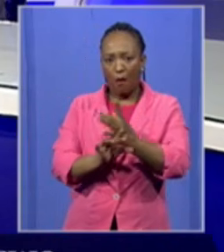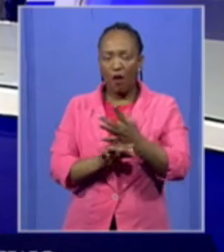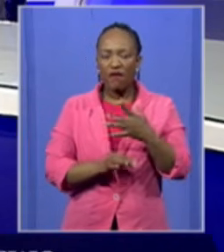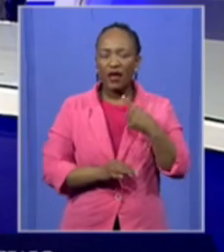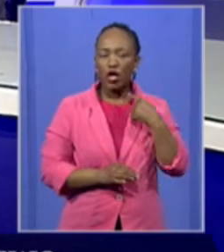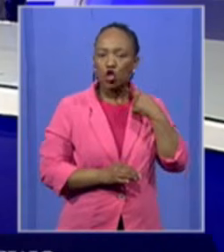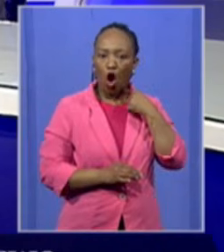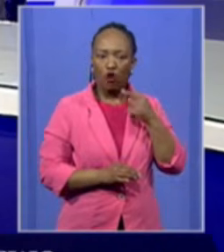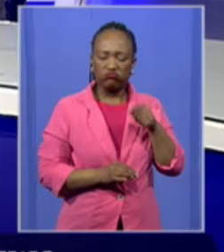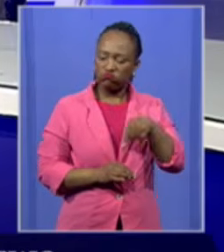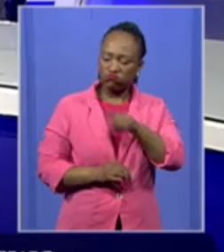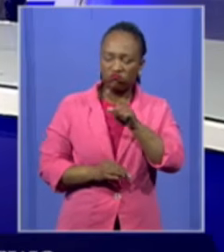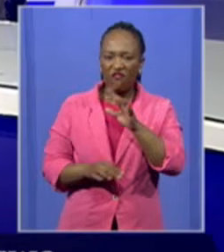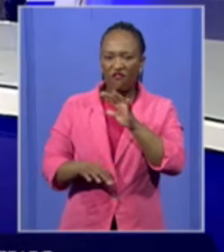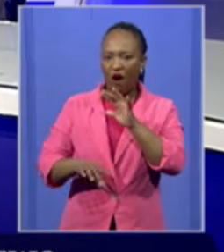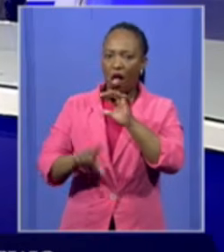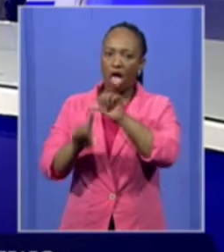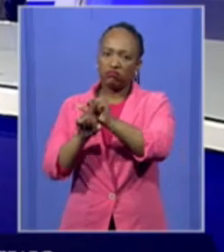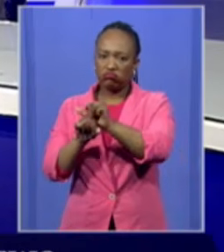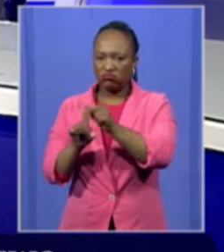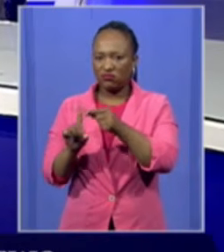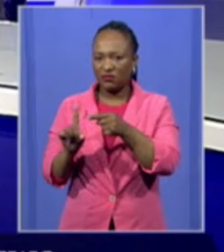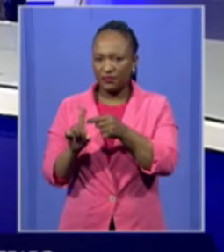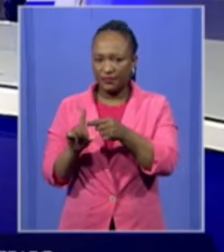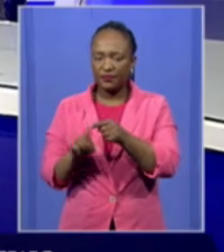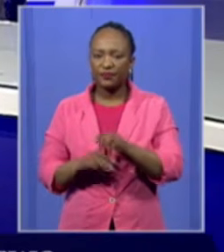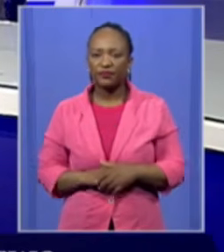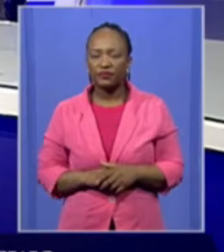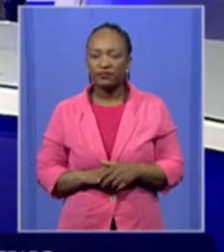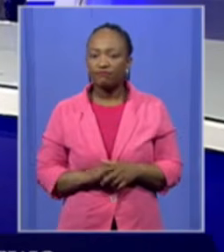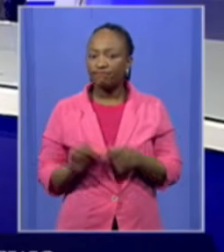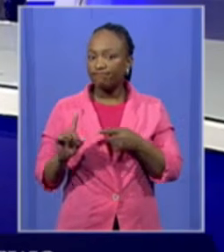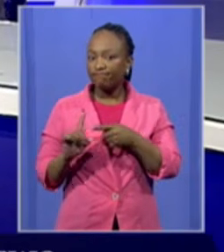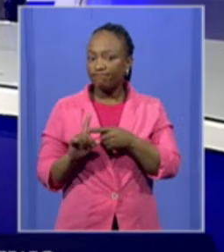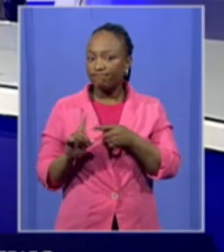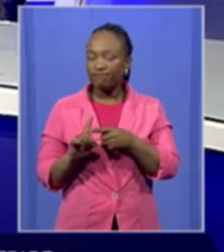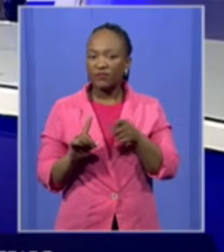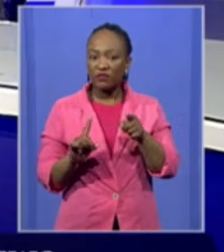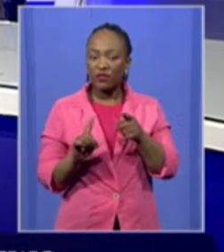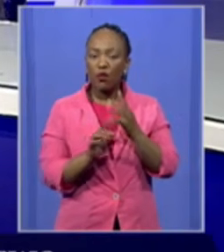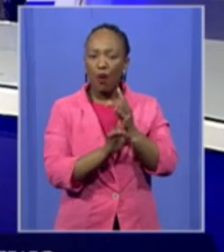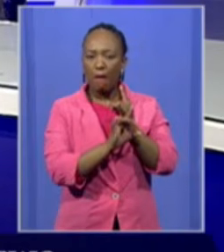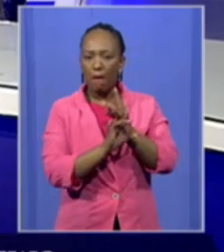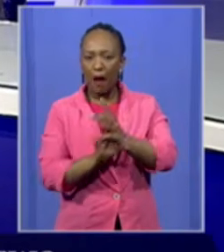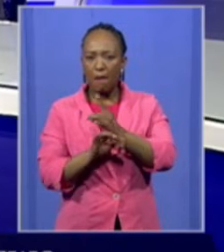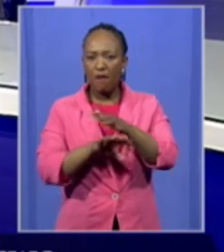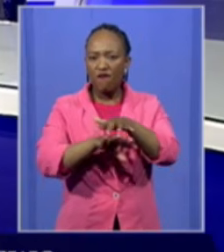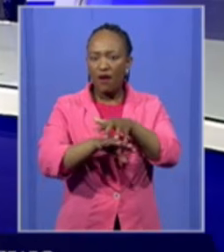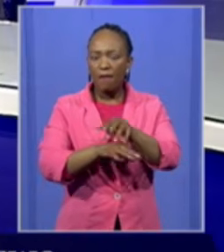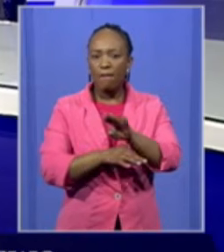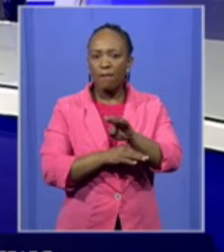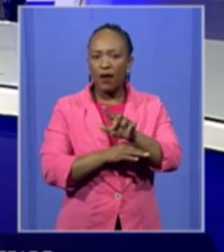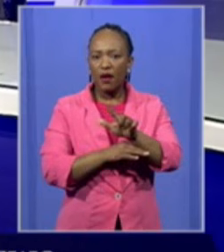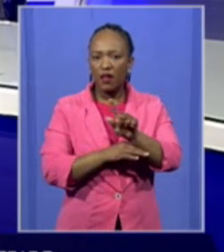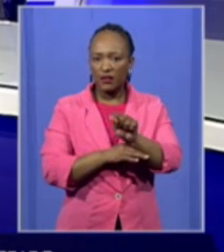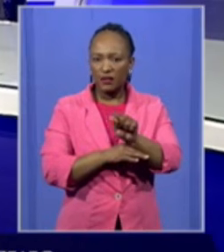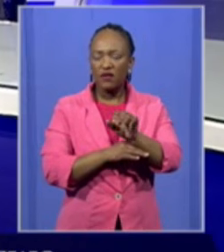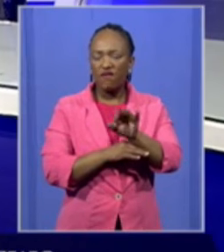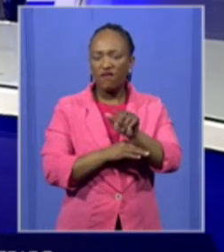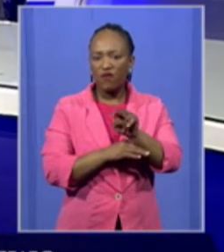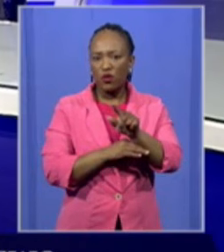di mohlasele. Ditlaleho di kuma ha Nkomo a ile a otlwa polasing e pakeng tsa Beltfontein le